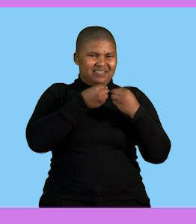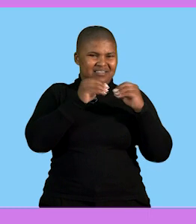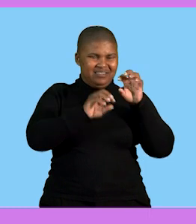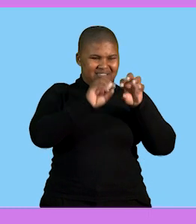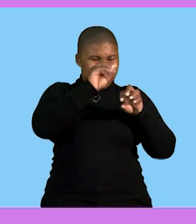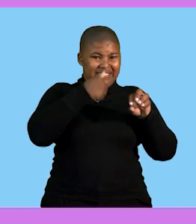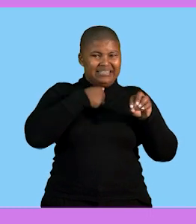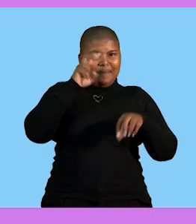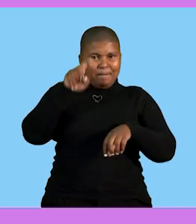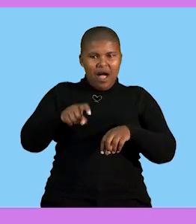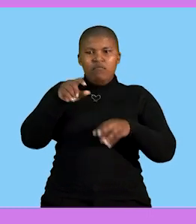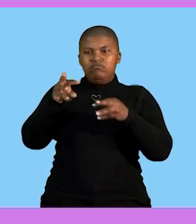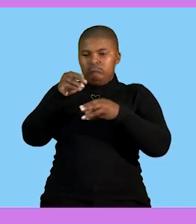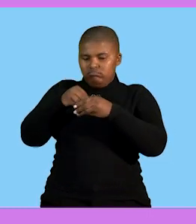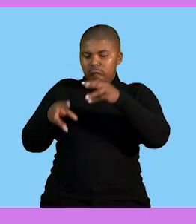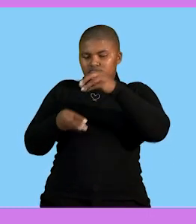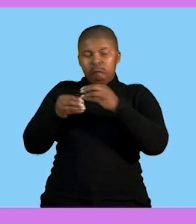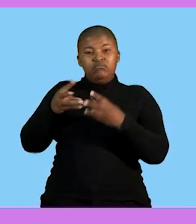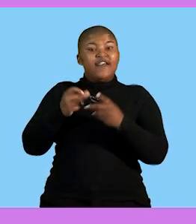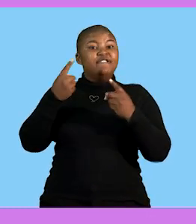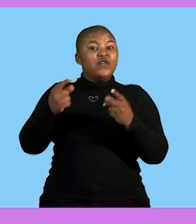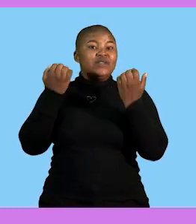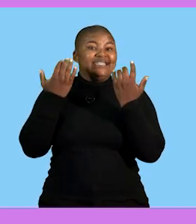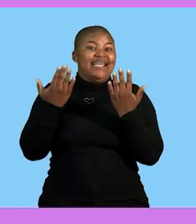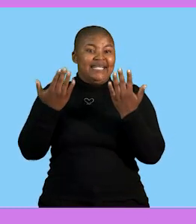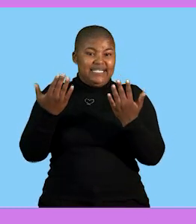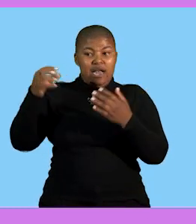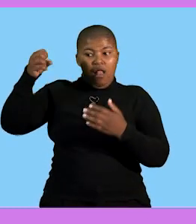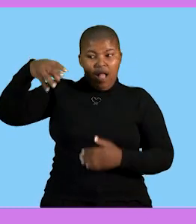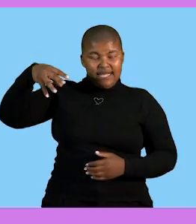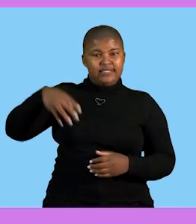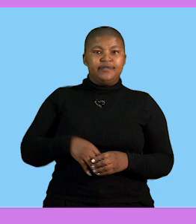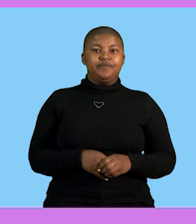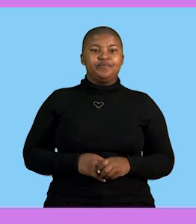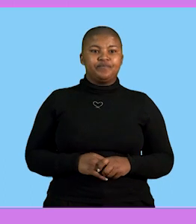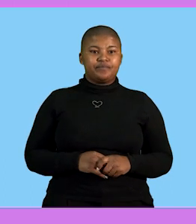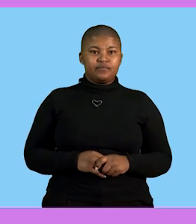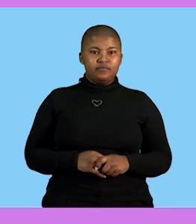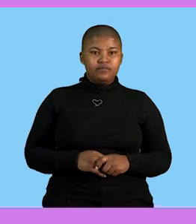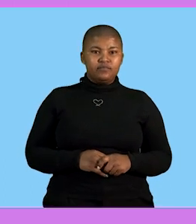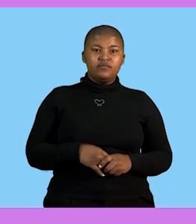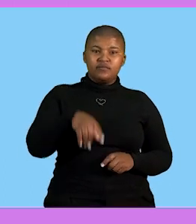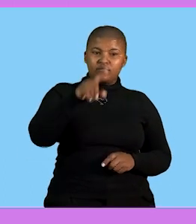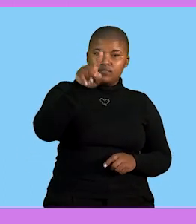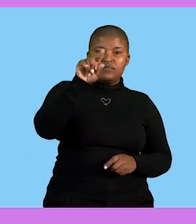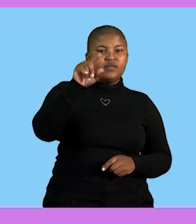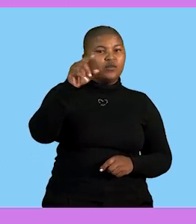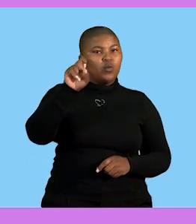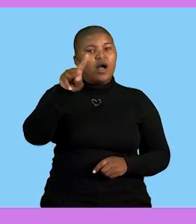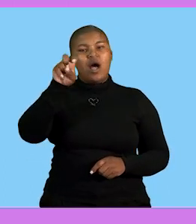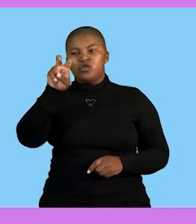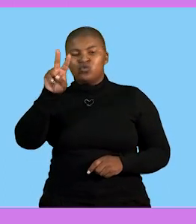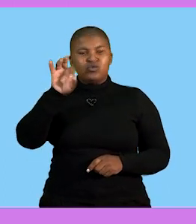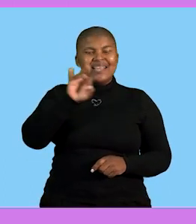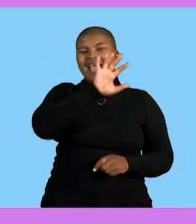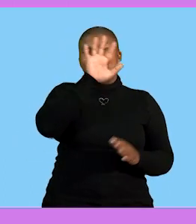in order for us to be able to assemble the study lamp. You can just add all of them. The cord will be counted as